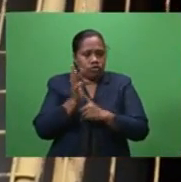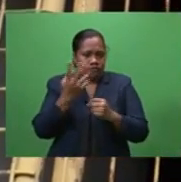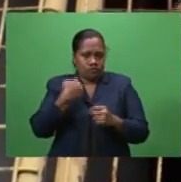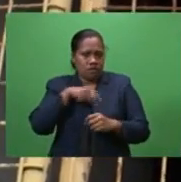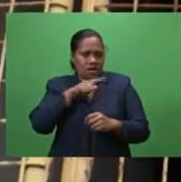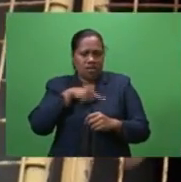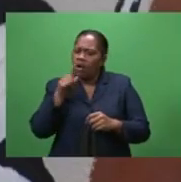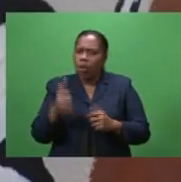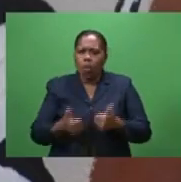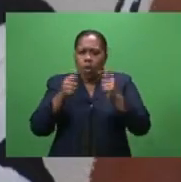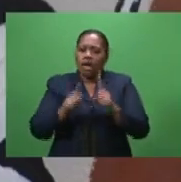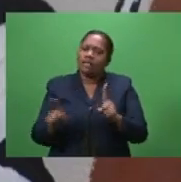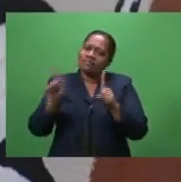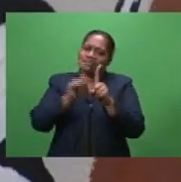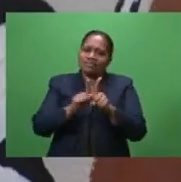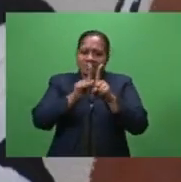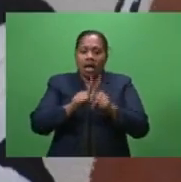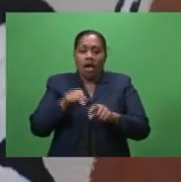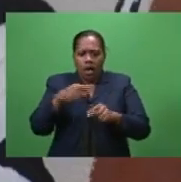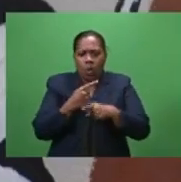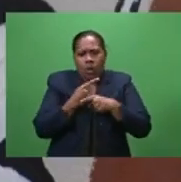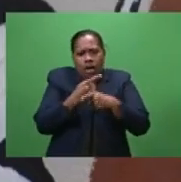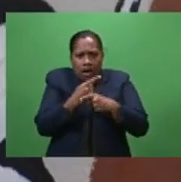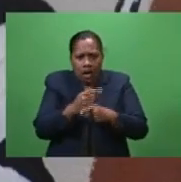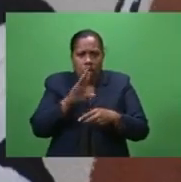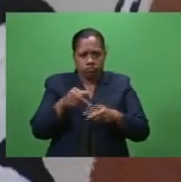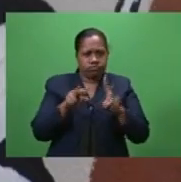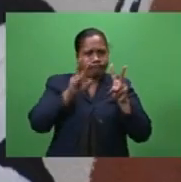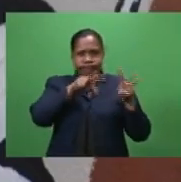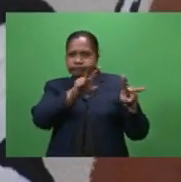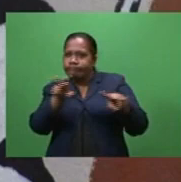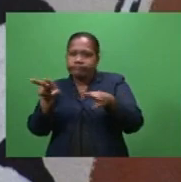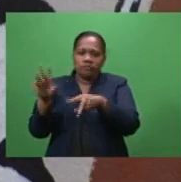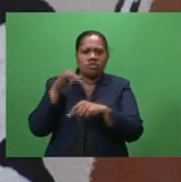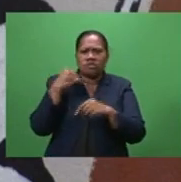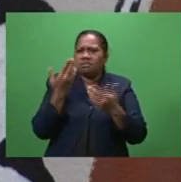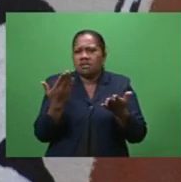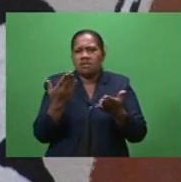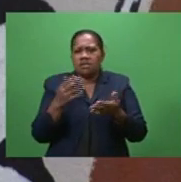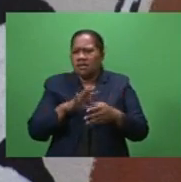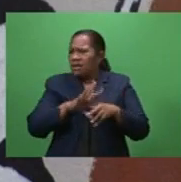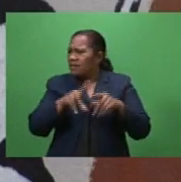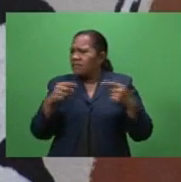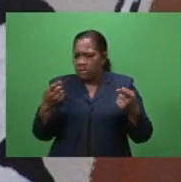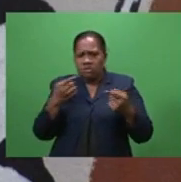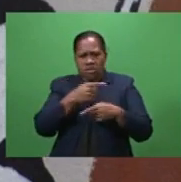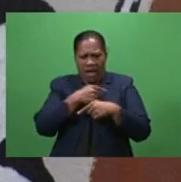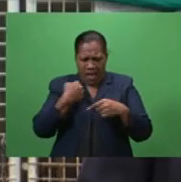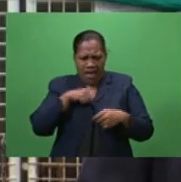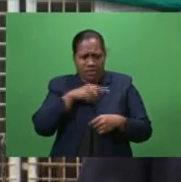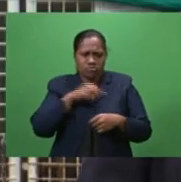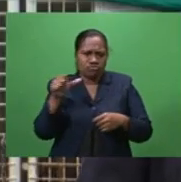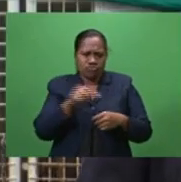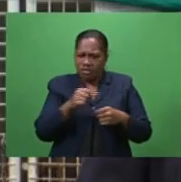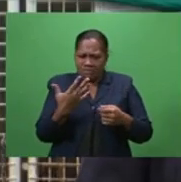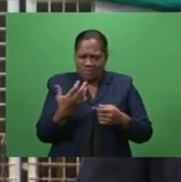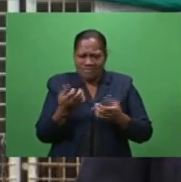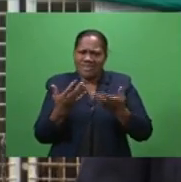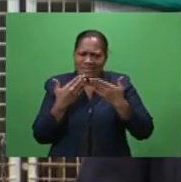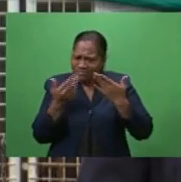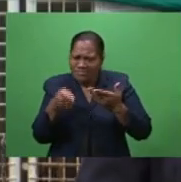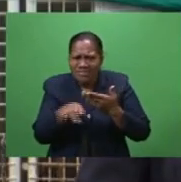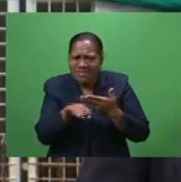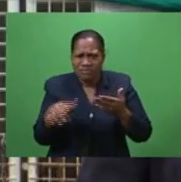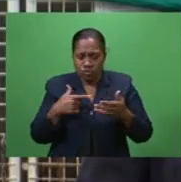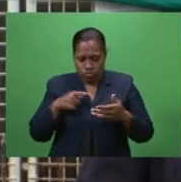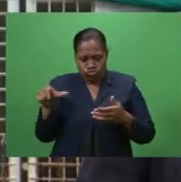companions. They're guard dogs. They're watchdogs. All of those things, but we owe them to look after them properly. As the number of stray